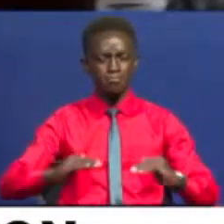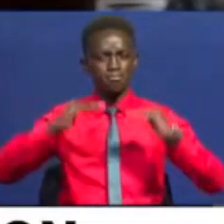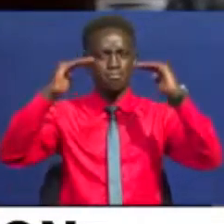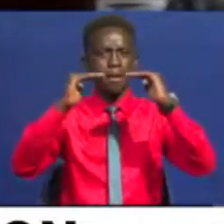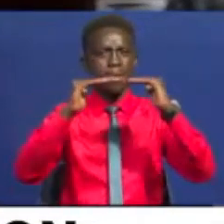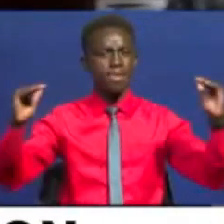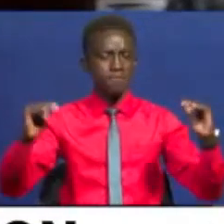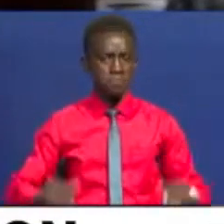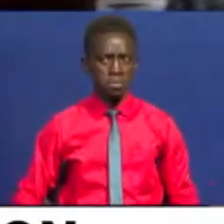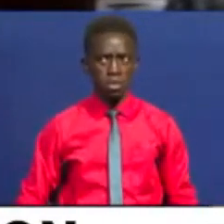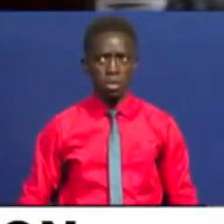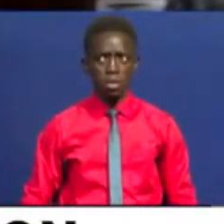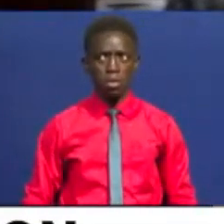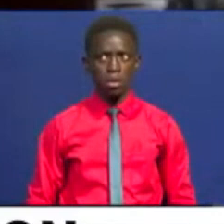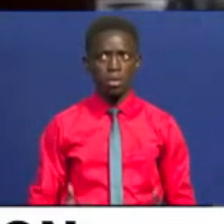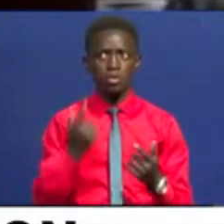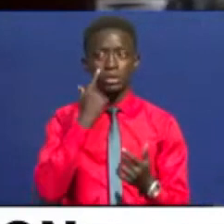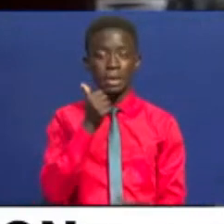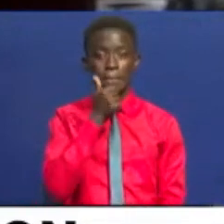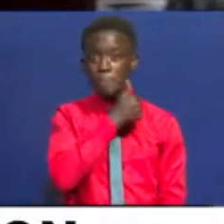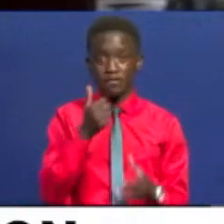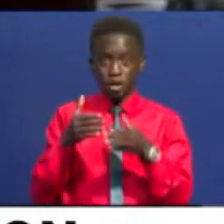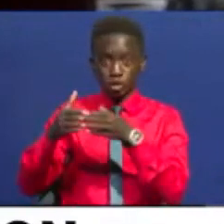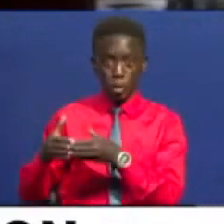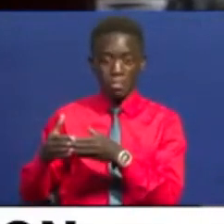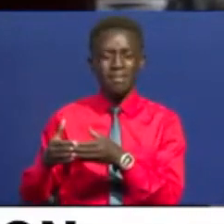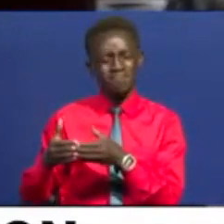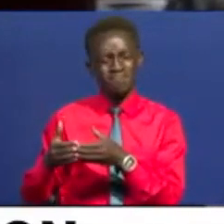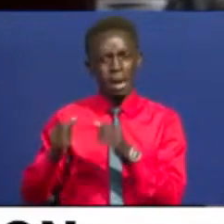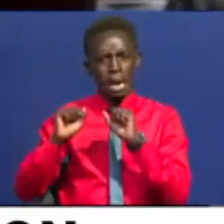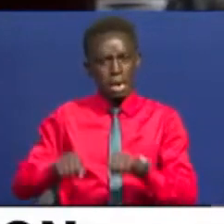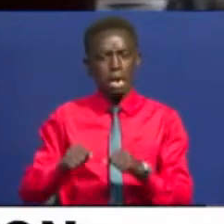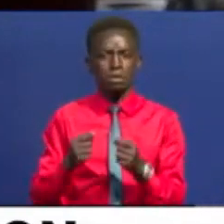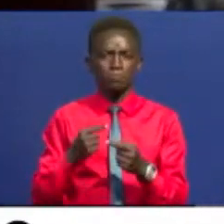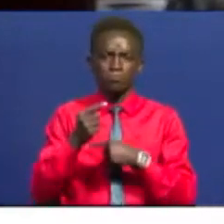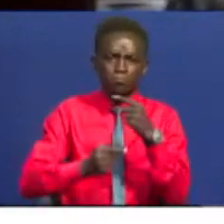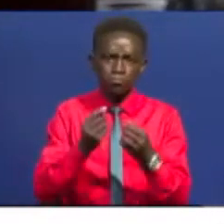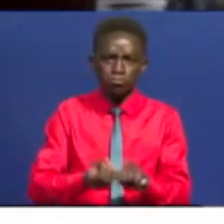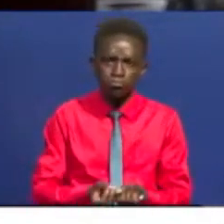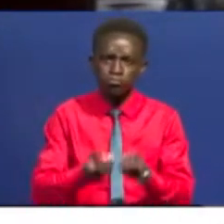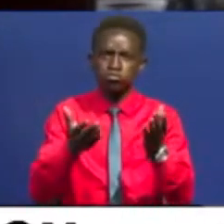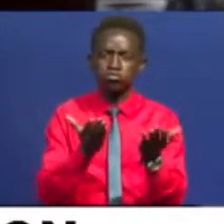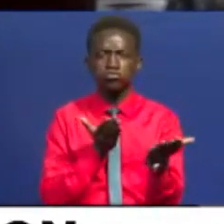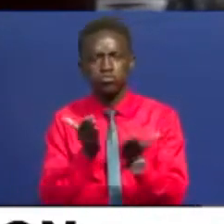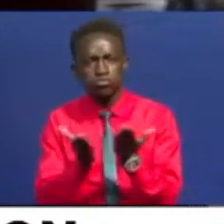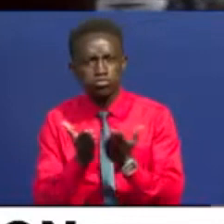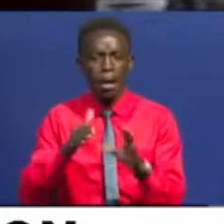providers still find it easy to continue providing services to the members